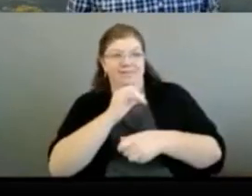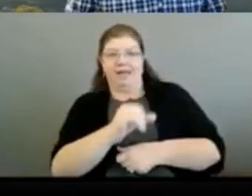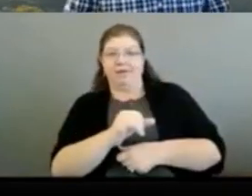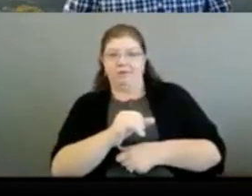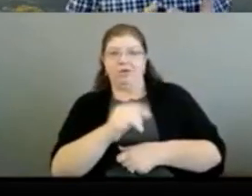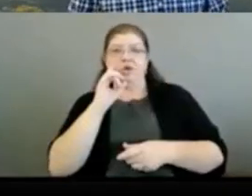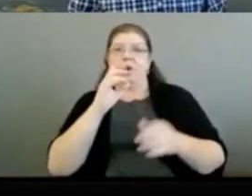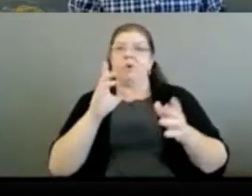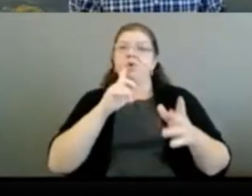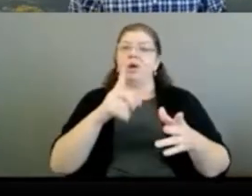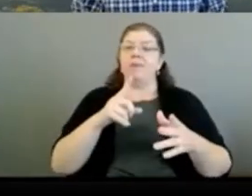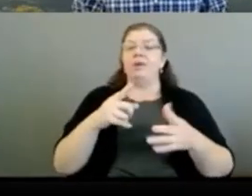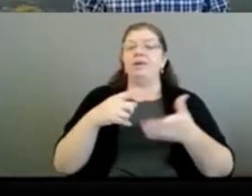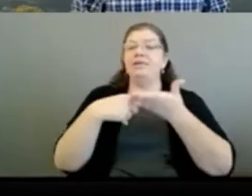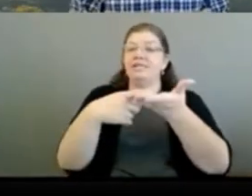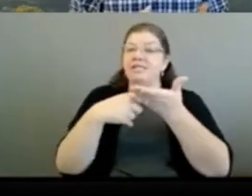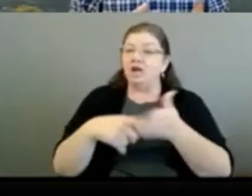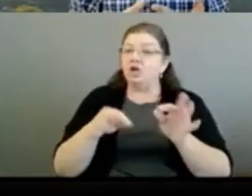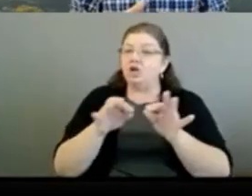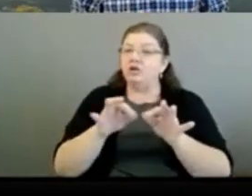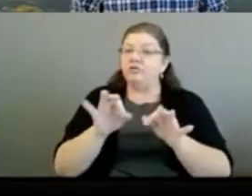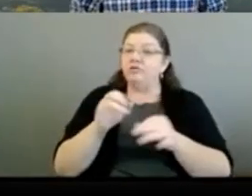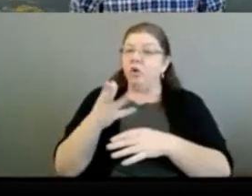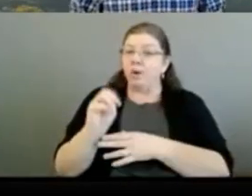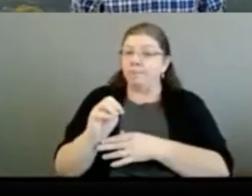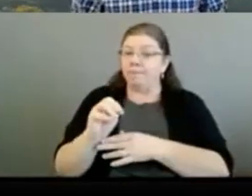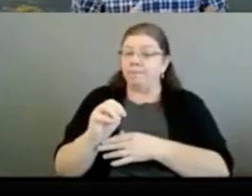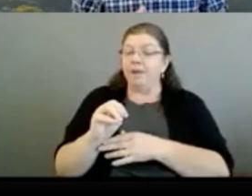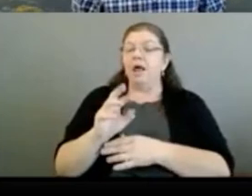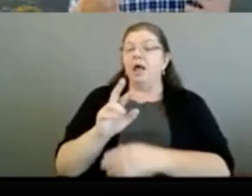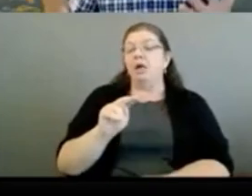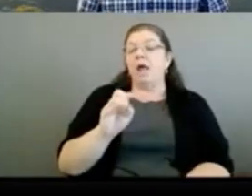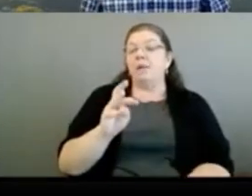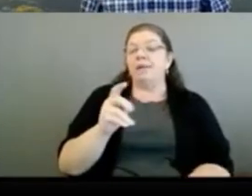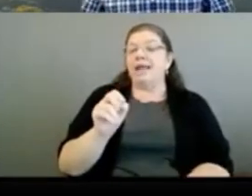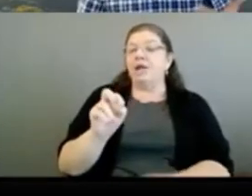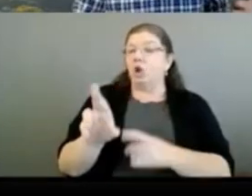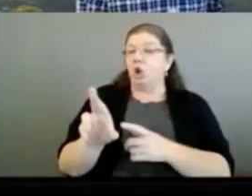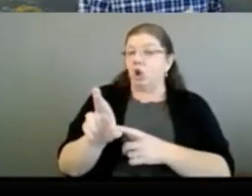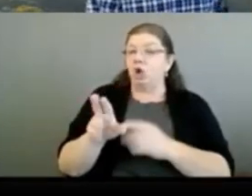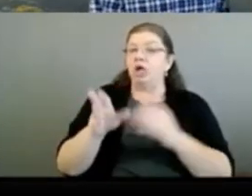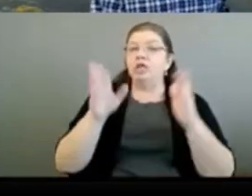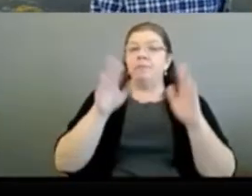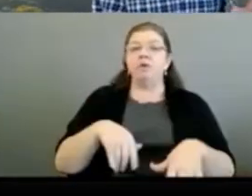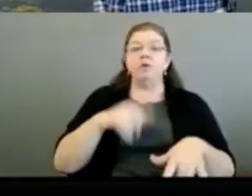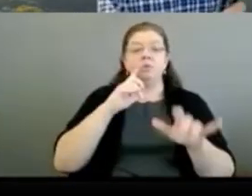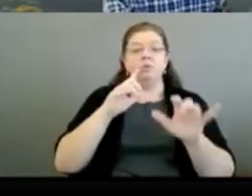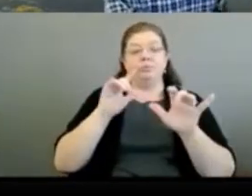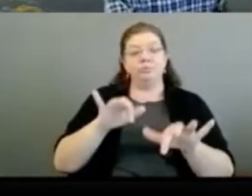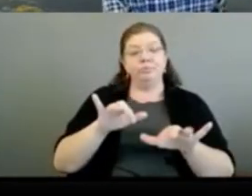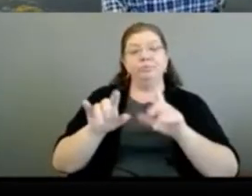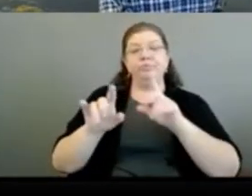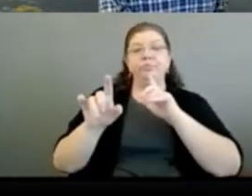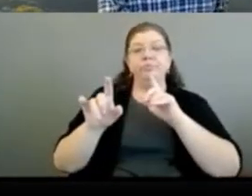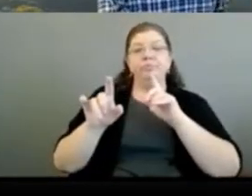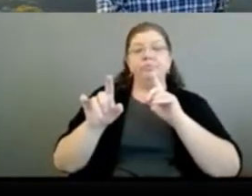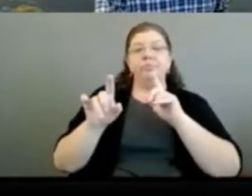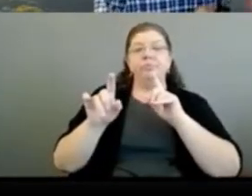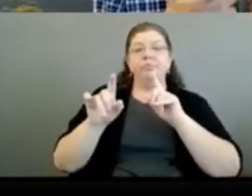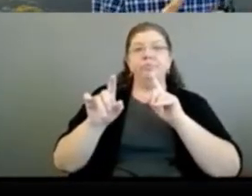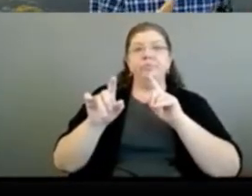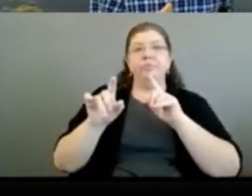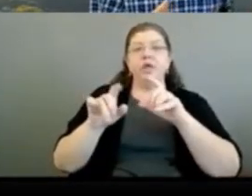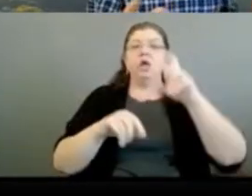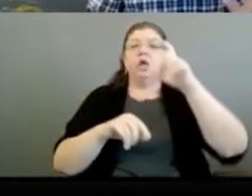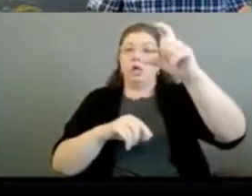talking about discussion forums, for instance, the nominator could be the person who sent a response or a reply to